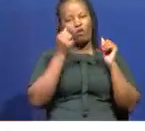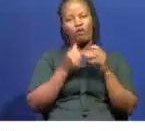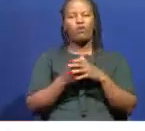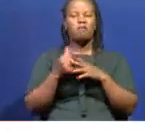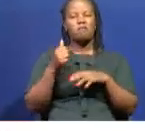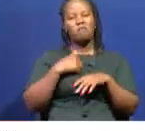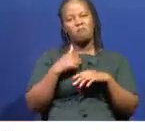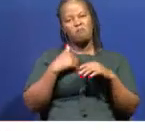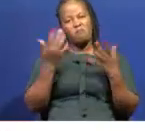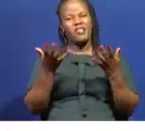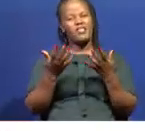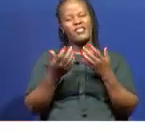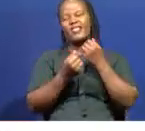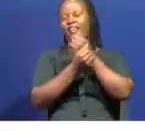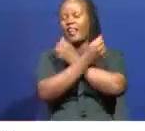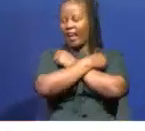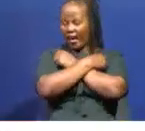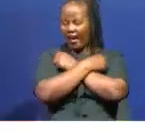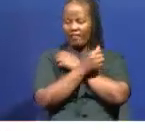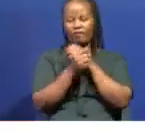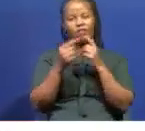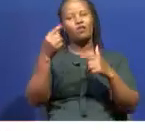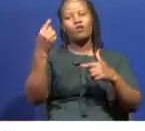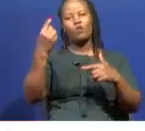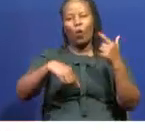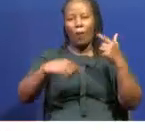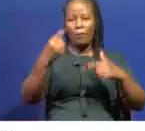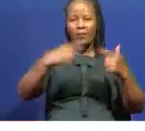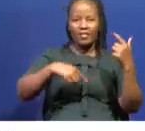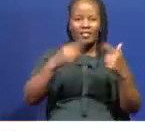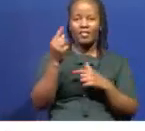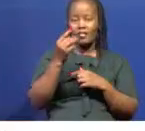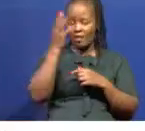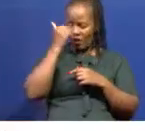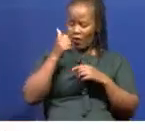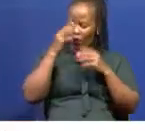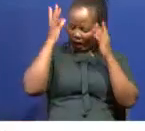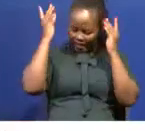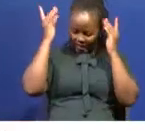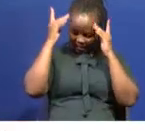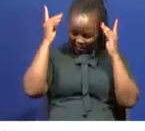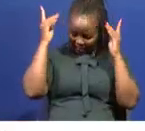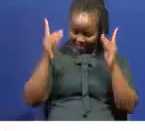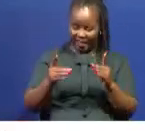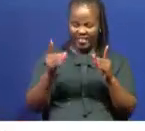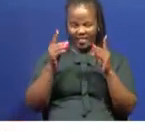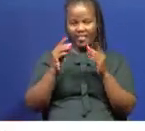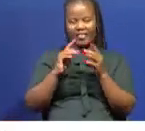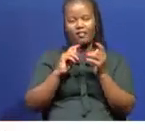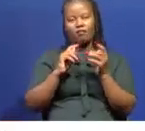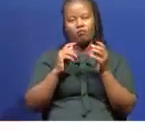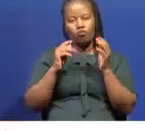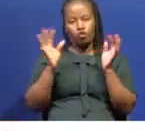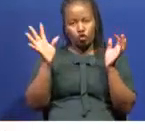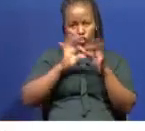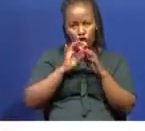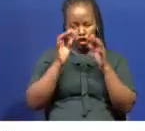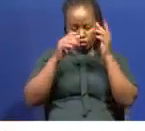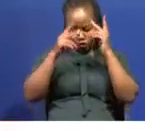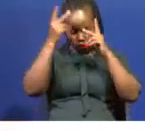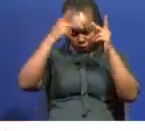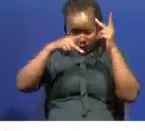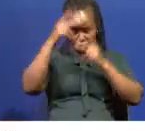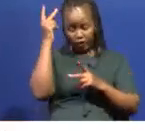love playing golf, I love competing, and that's why I decided to turn professional, especially after they